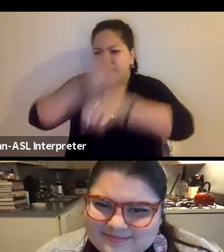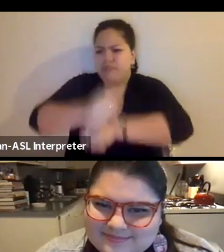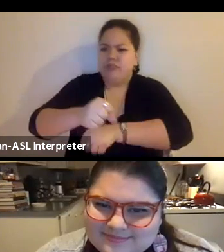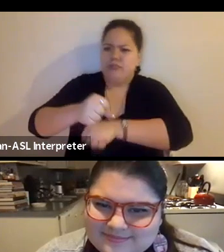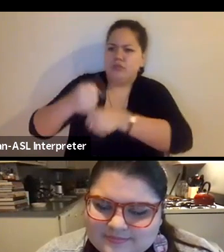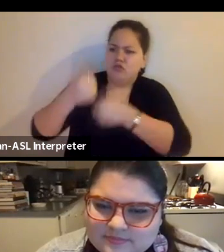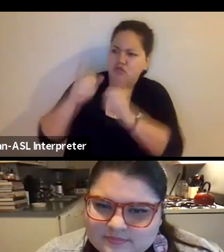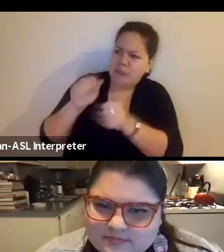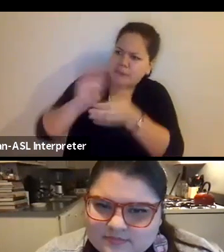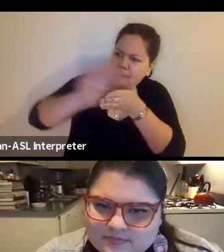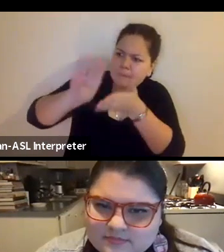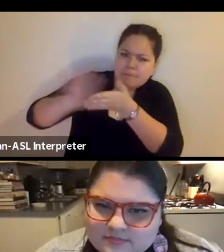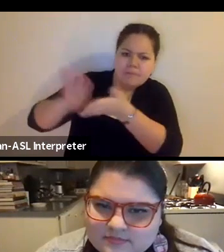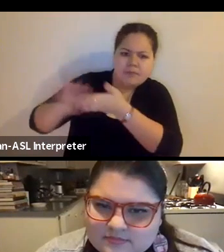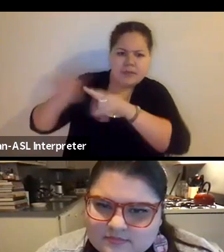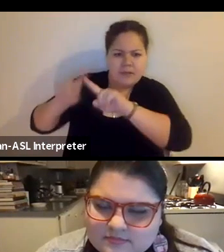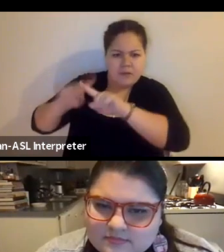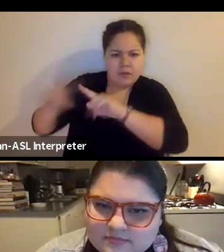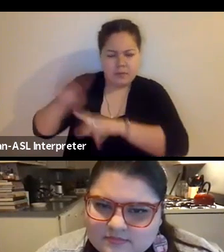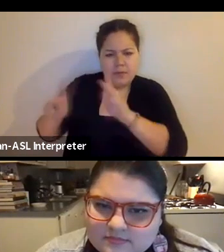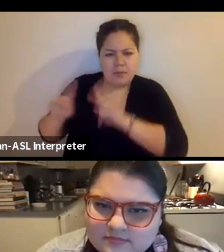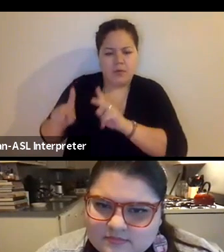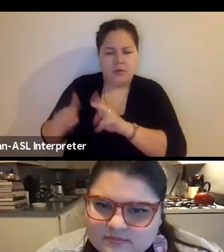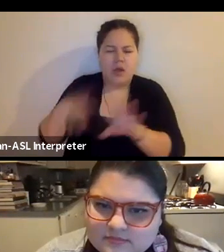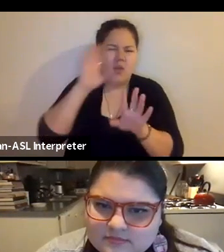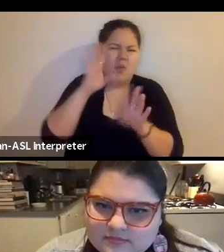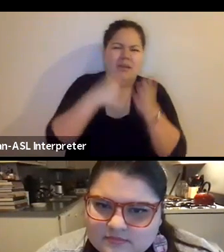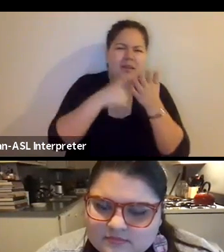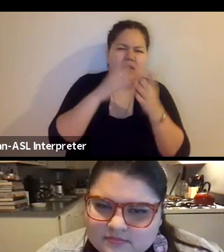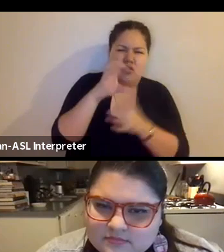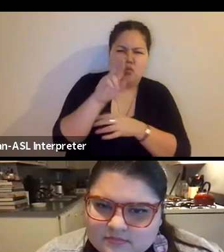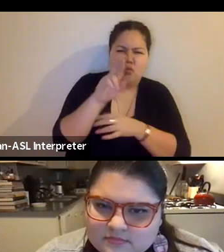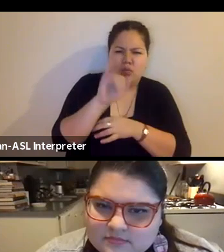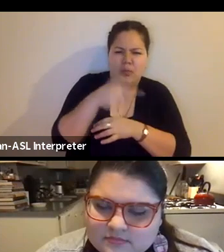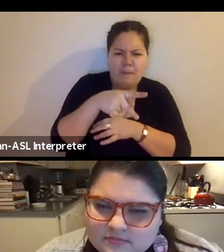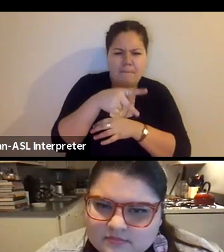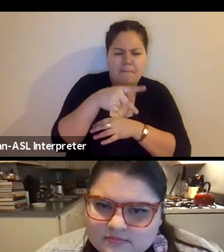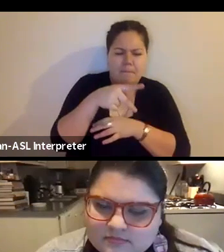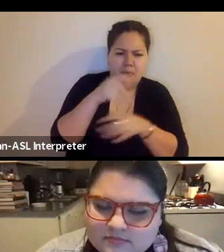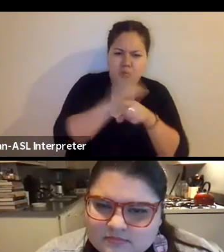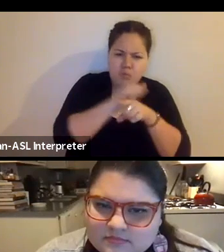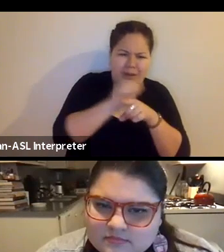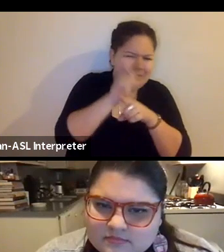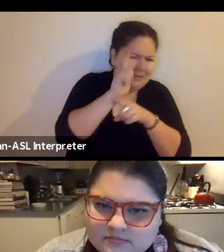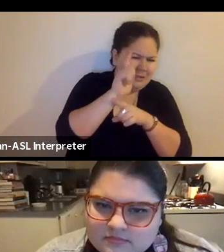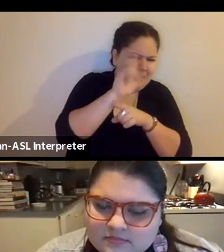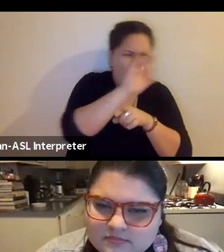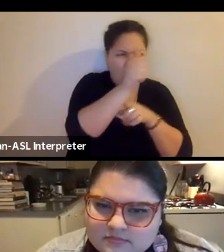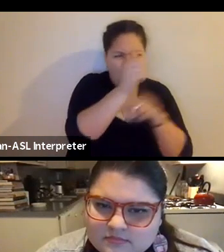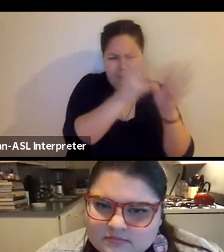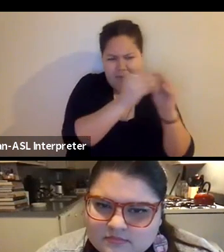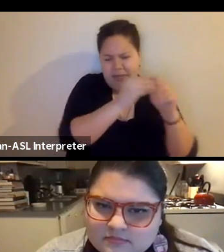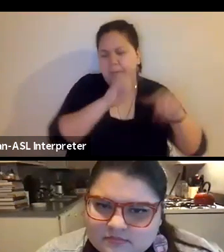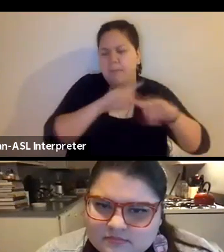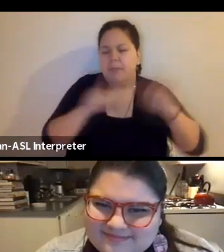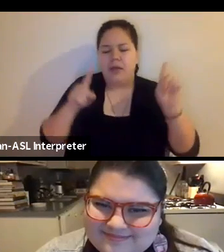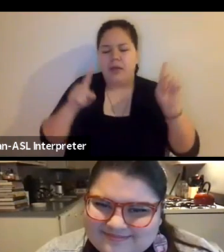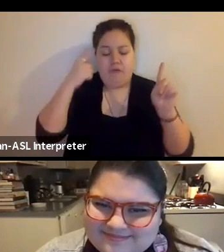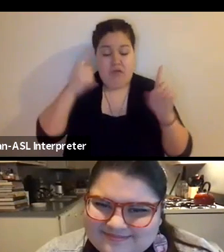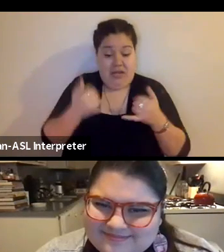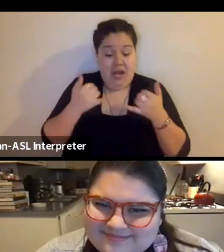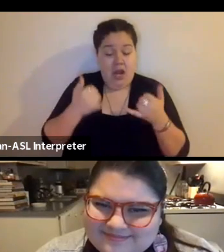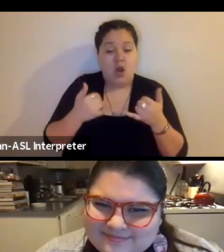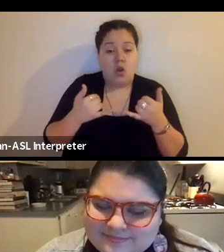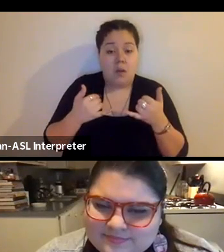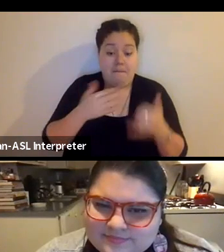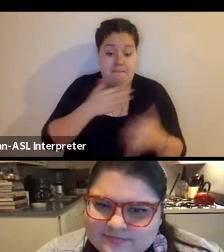I guess that we're going to talk more about crip practices at one of these other convenings, but I'll say that as a part